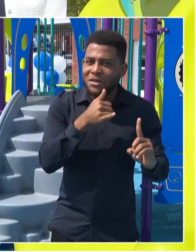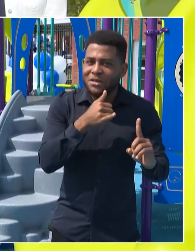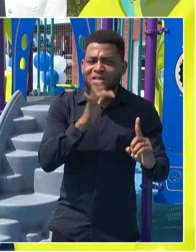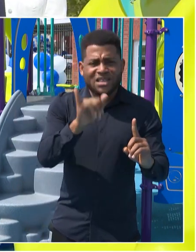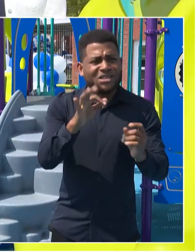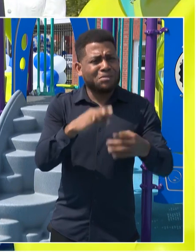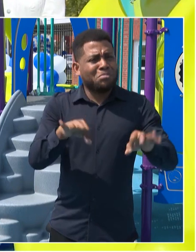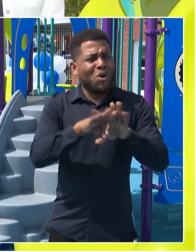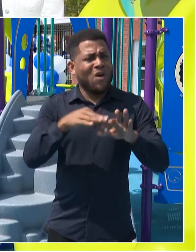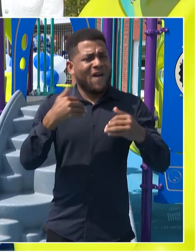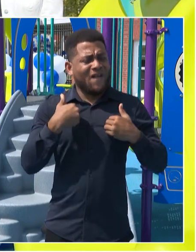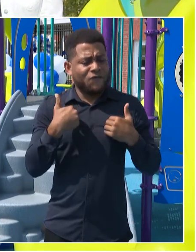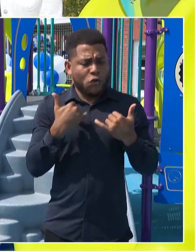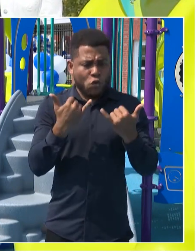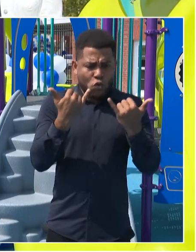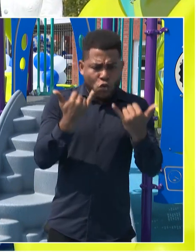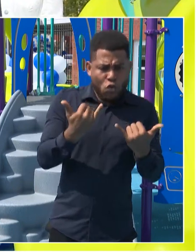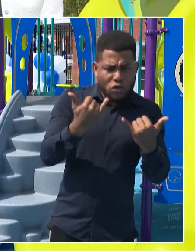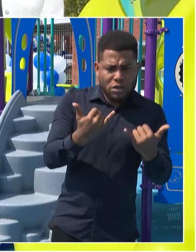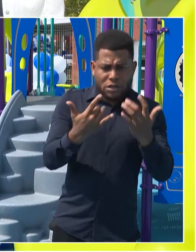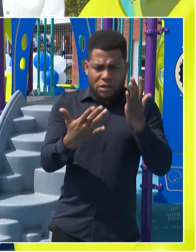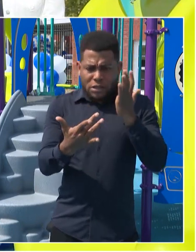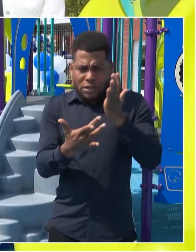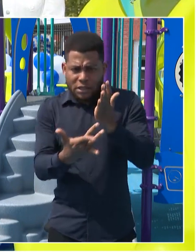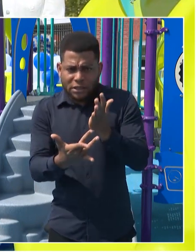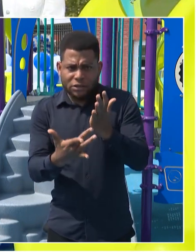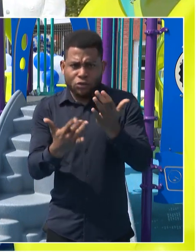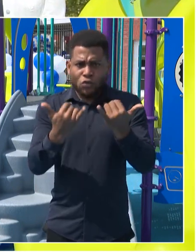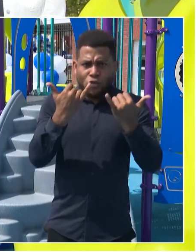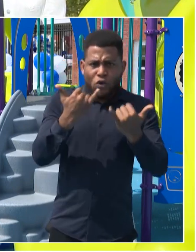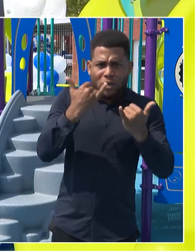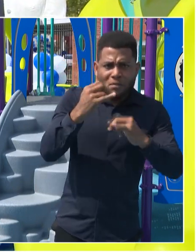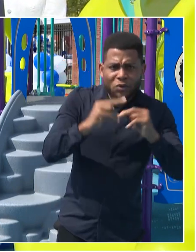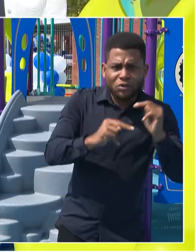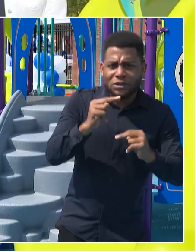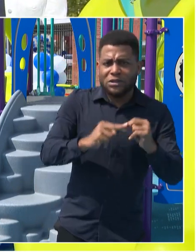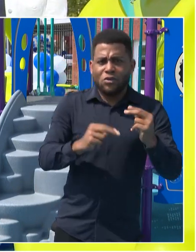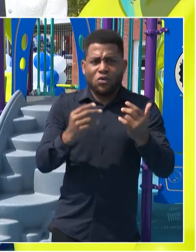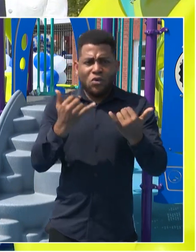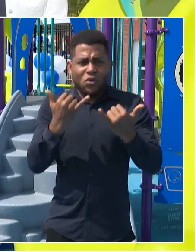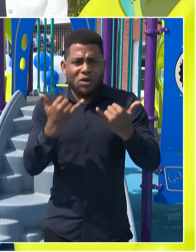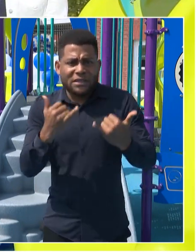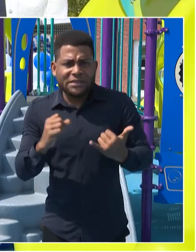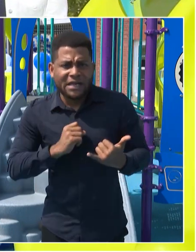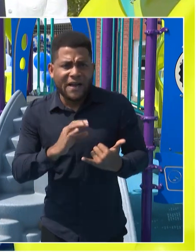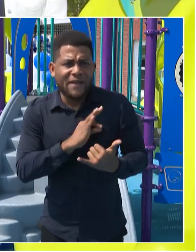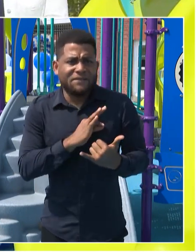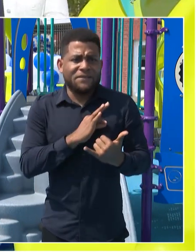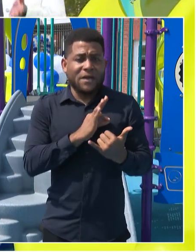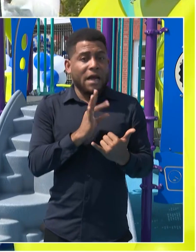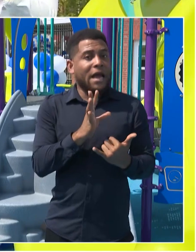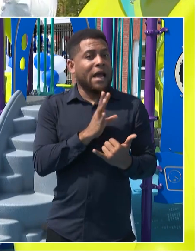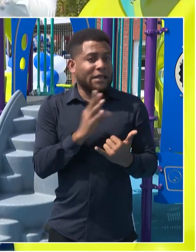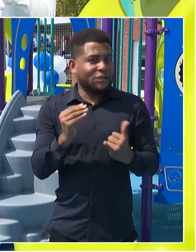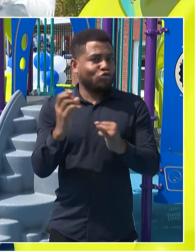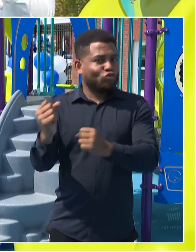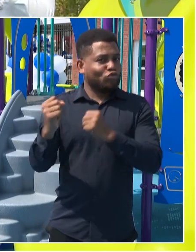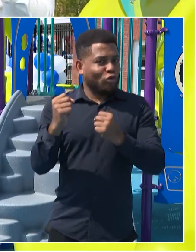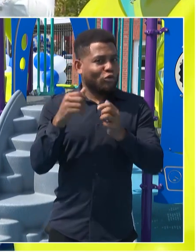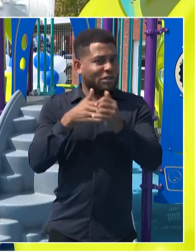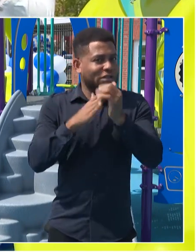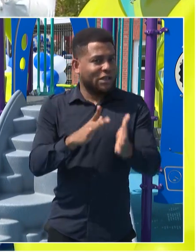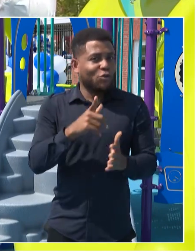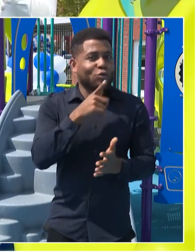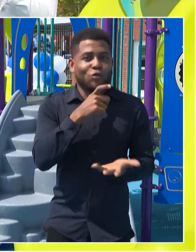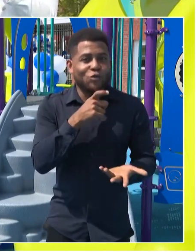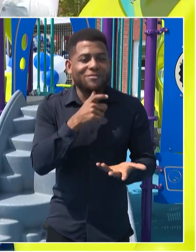education. And we're very fortunate to have the best in the city and the country and our leader in Mayor Bowser. So please join me and recognize again Mayor